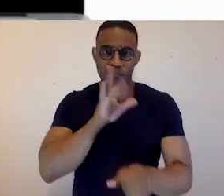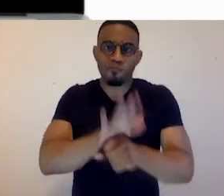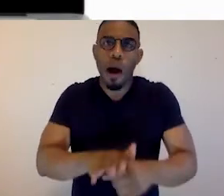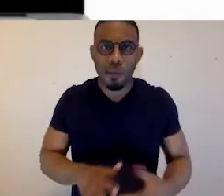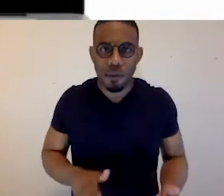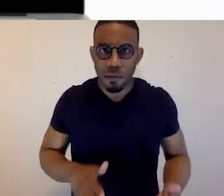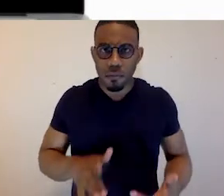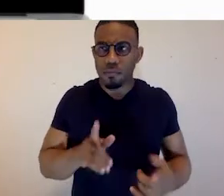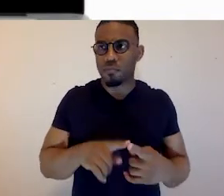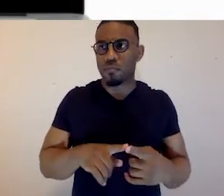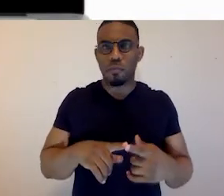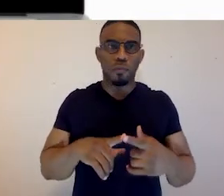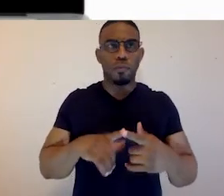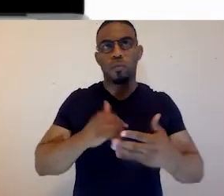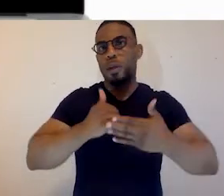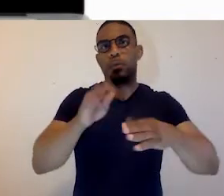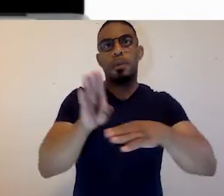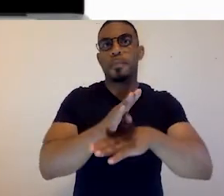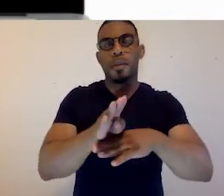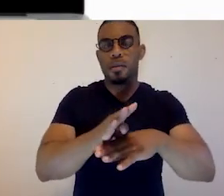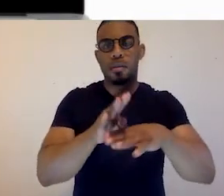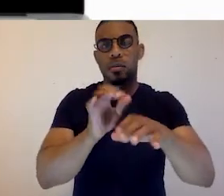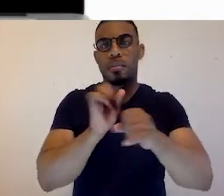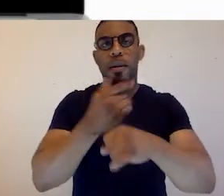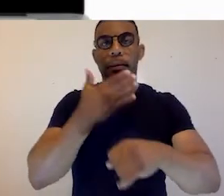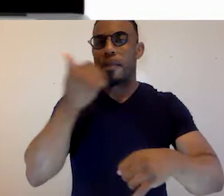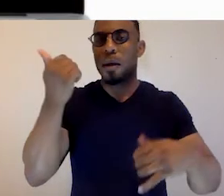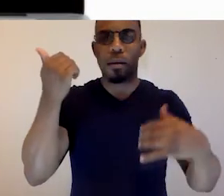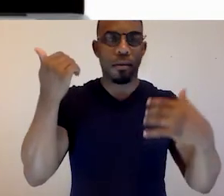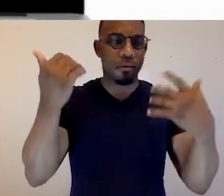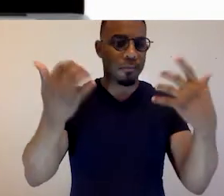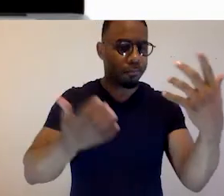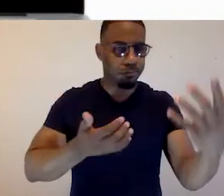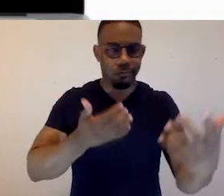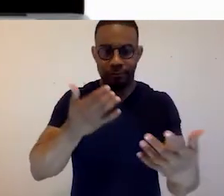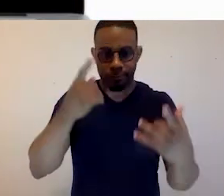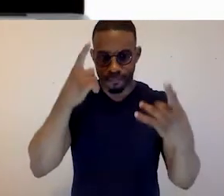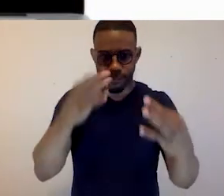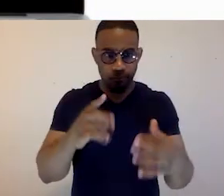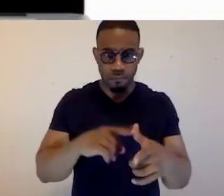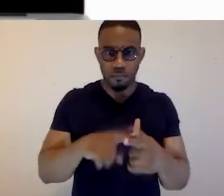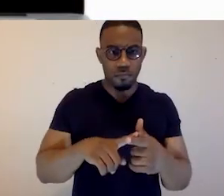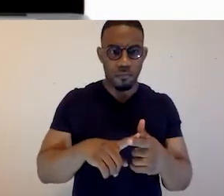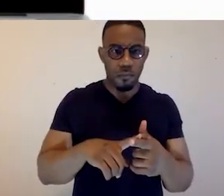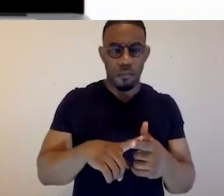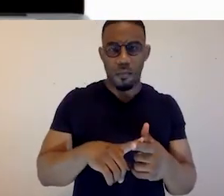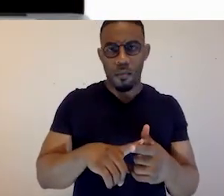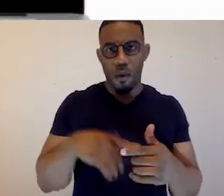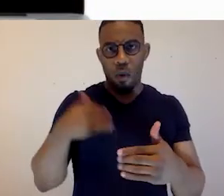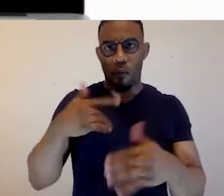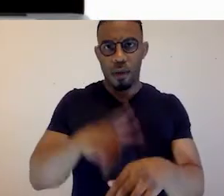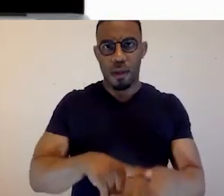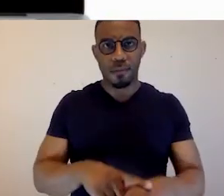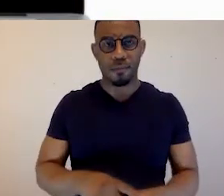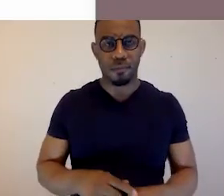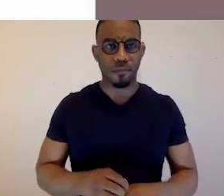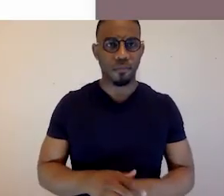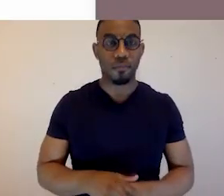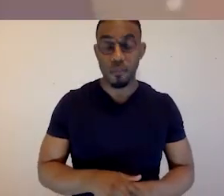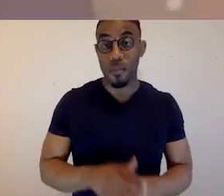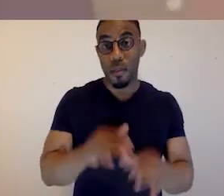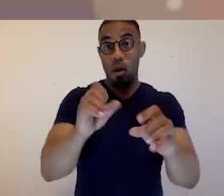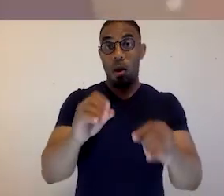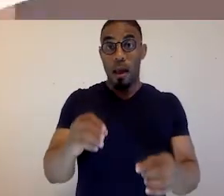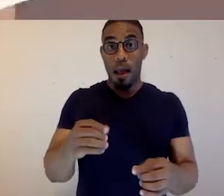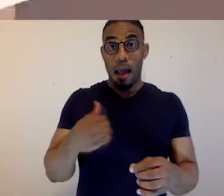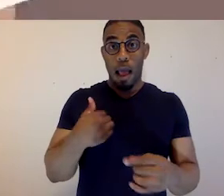promised to help the businesses make better decisions or conversions over time. So I